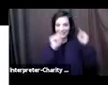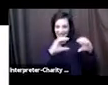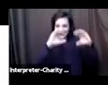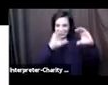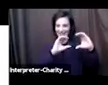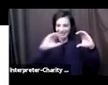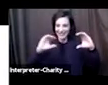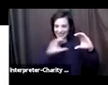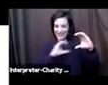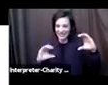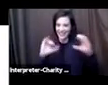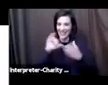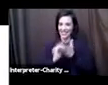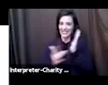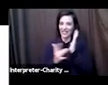University. And that's us.